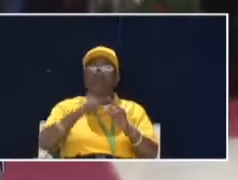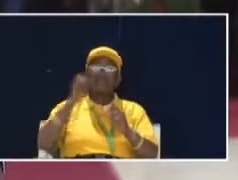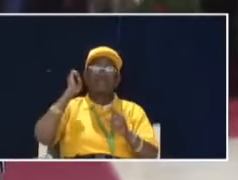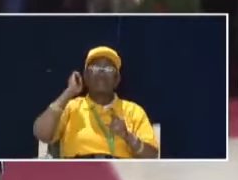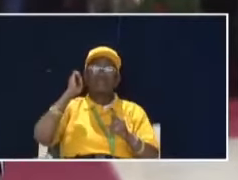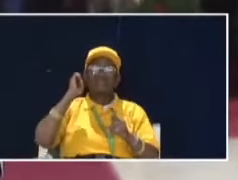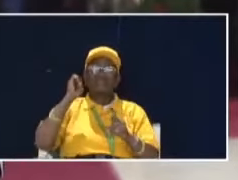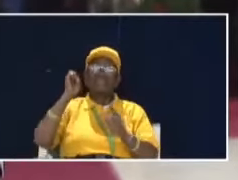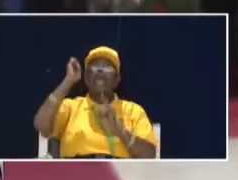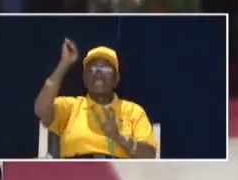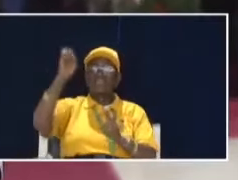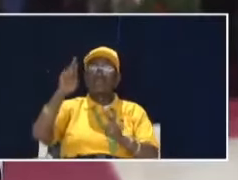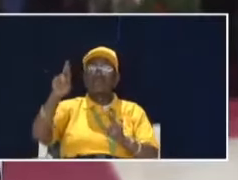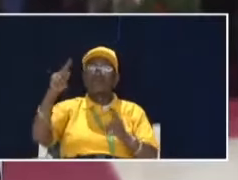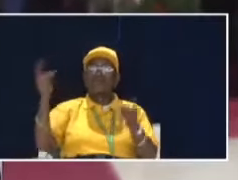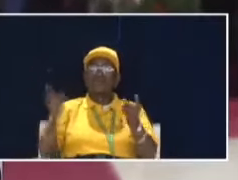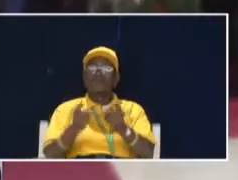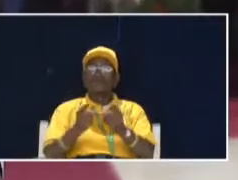repositioned you,